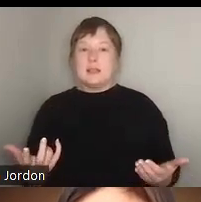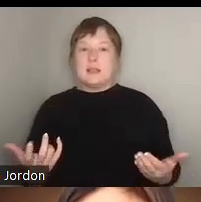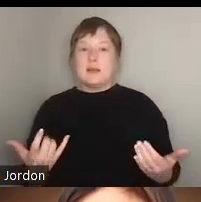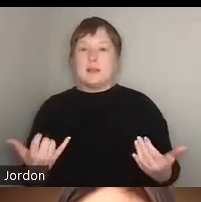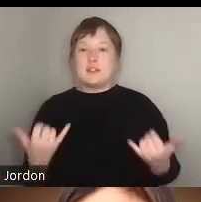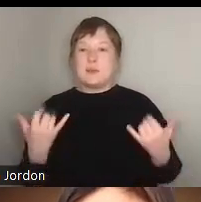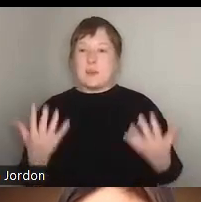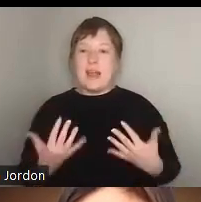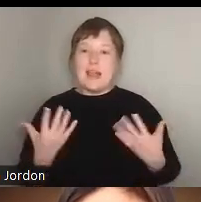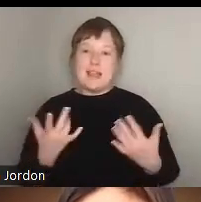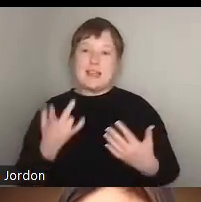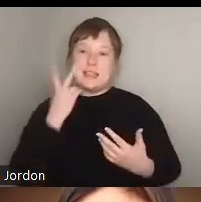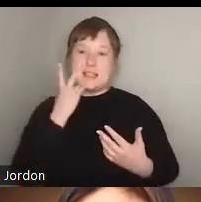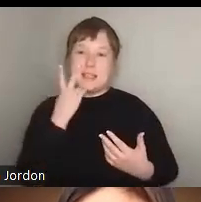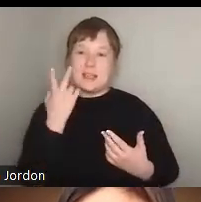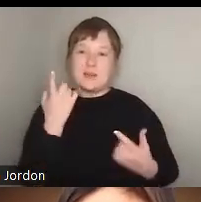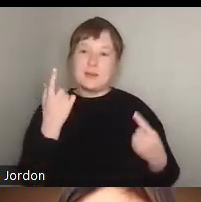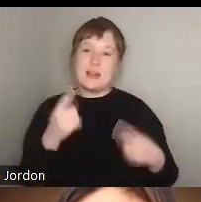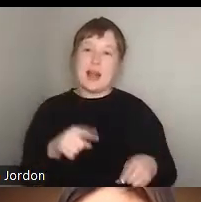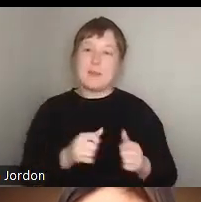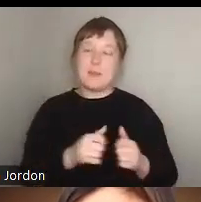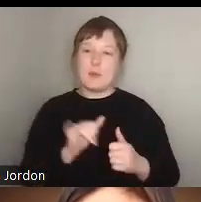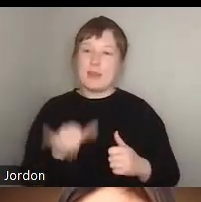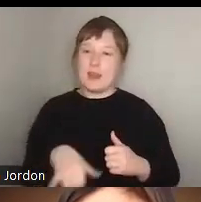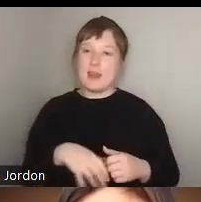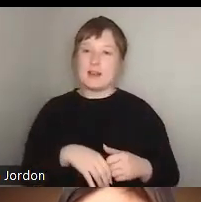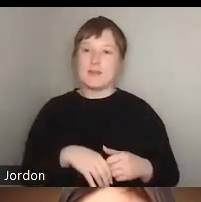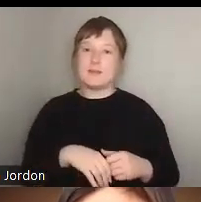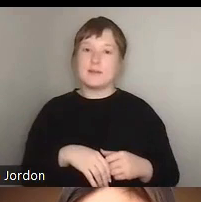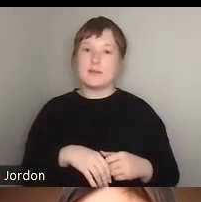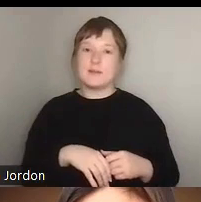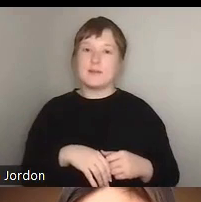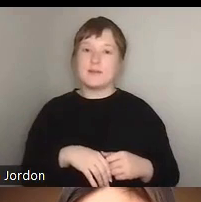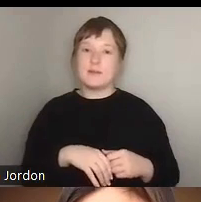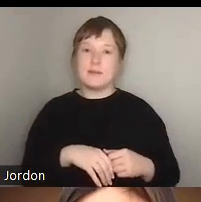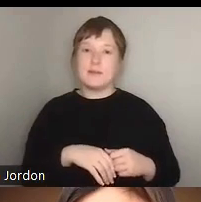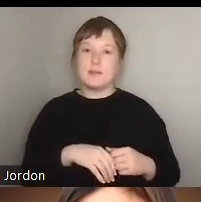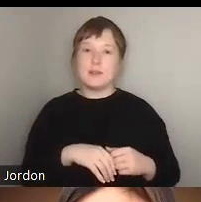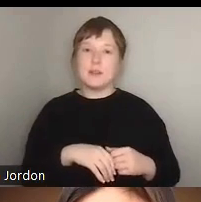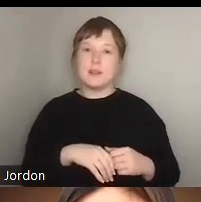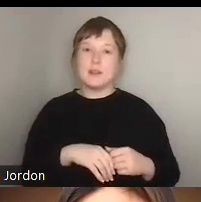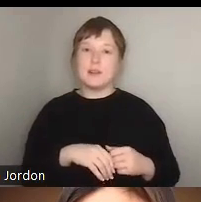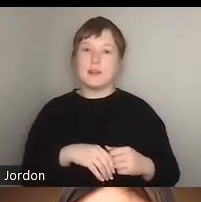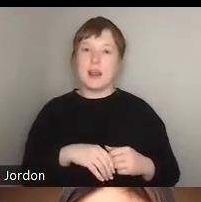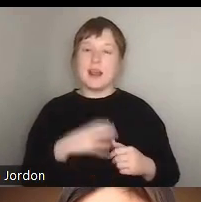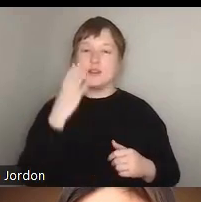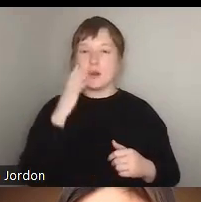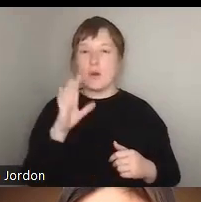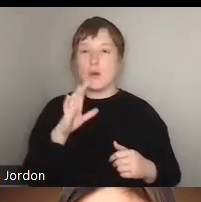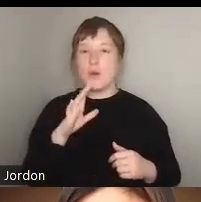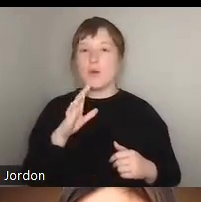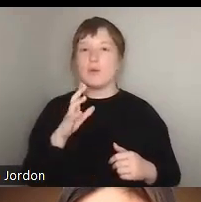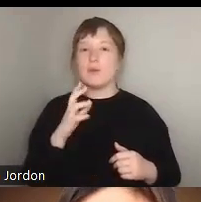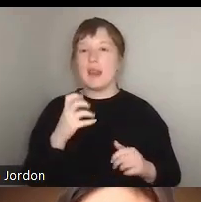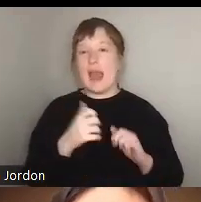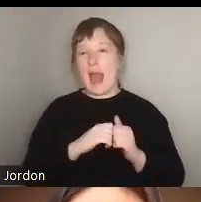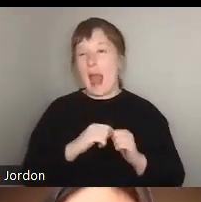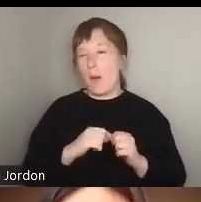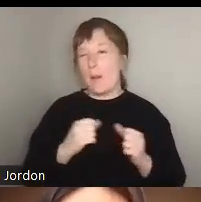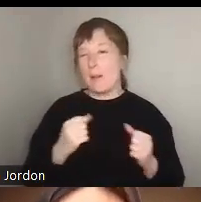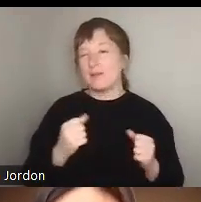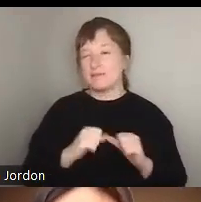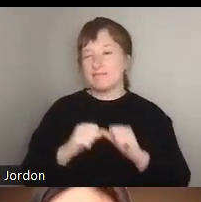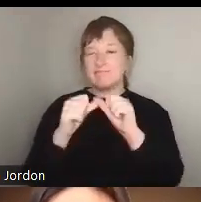waiting to see, what's going to happen with that. So I just wasn't sure how far I should take